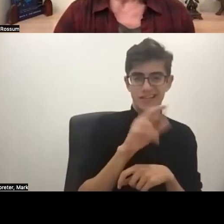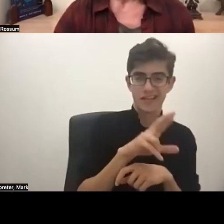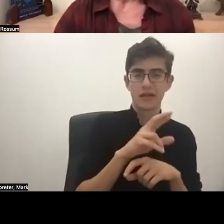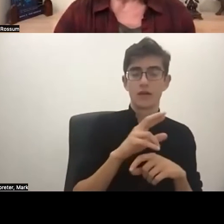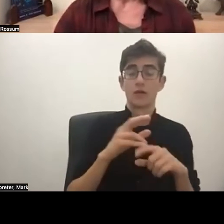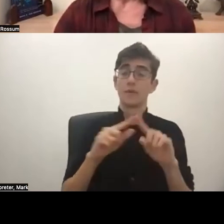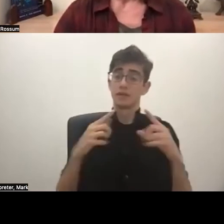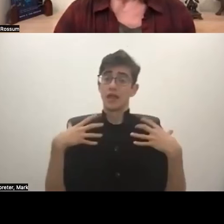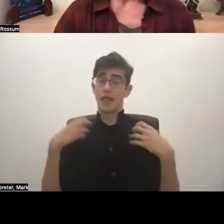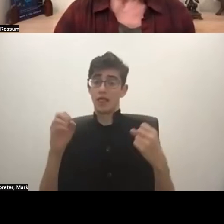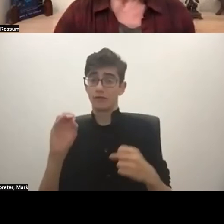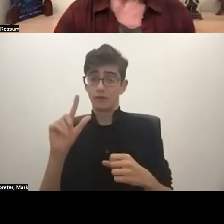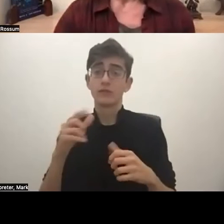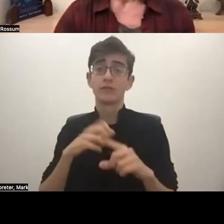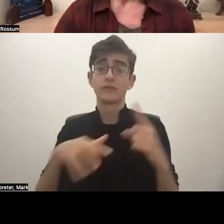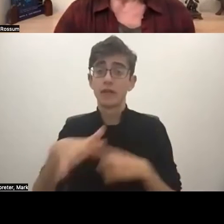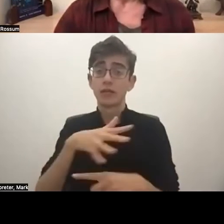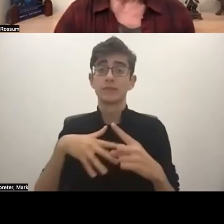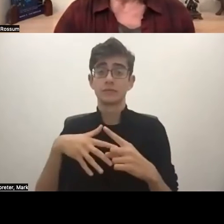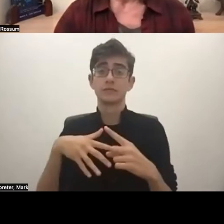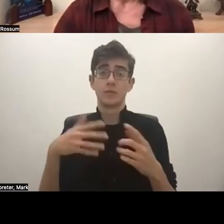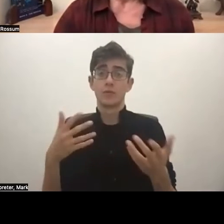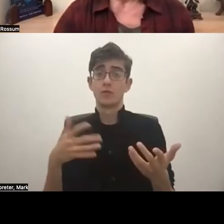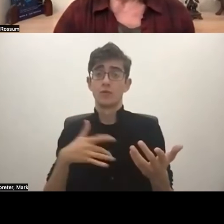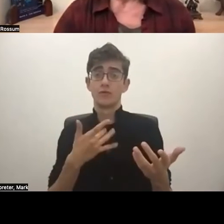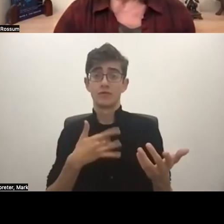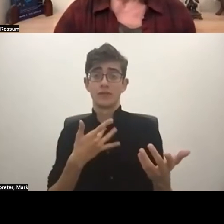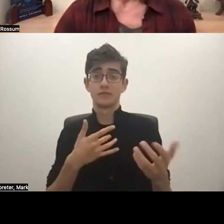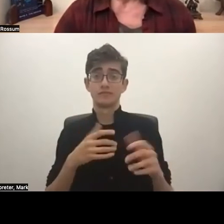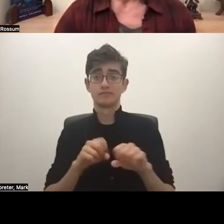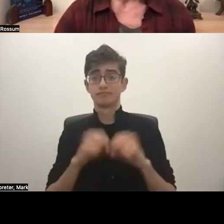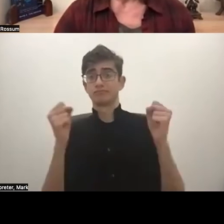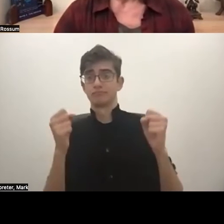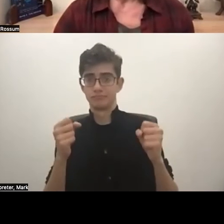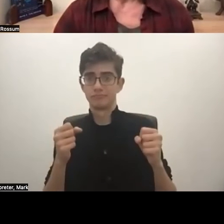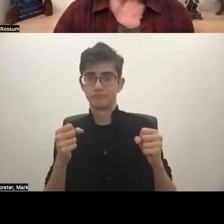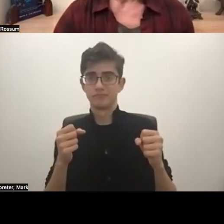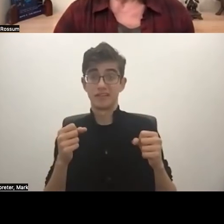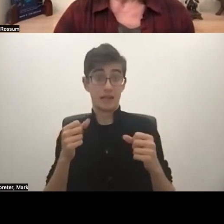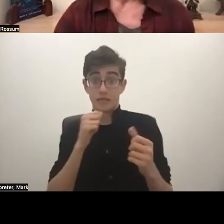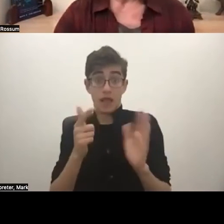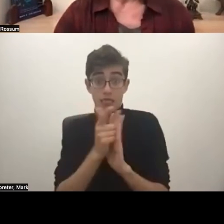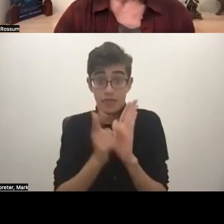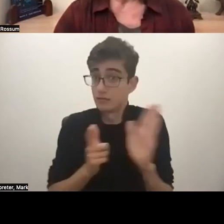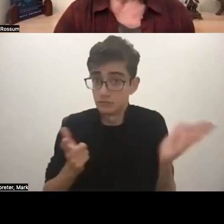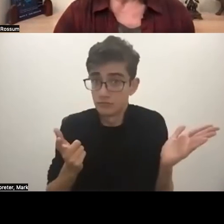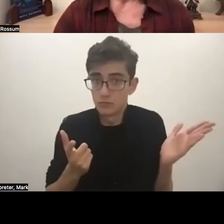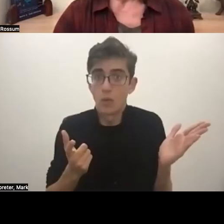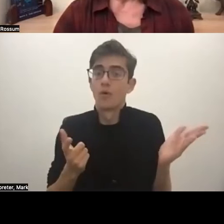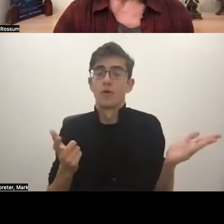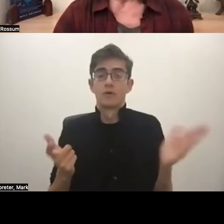environment in that sense, it could be articulated, has been enjoined in that case, illegally enjoined in this case.